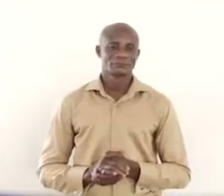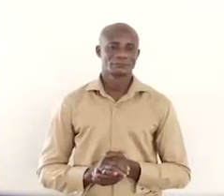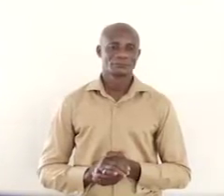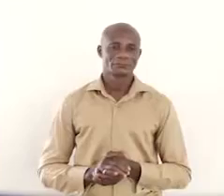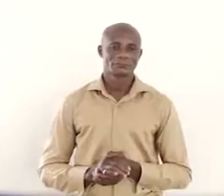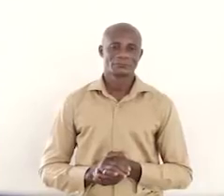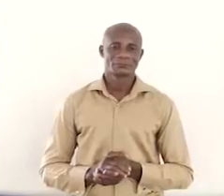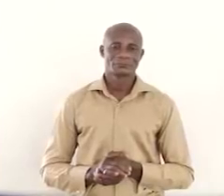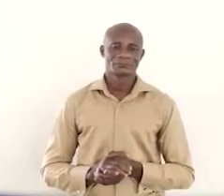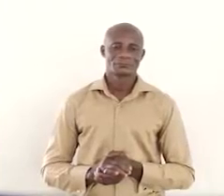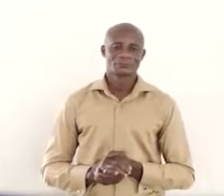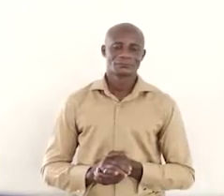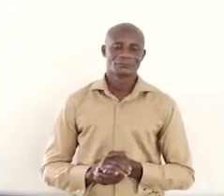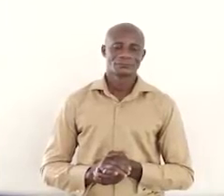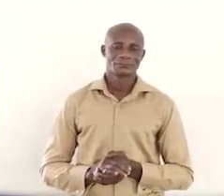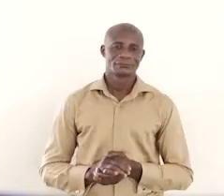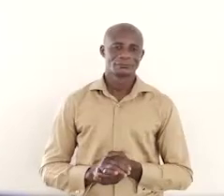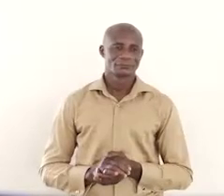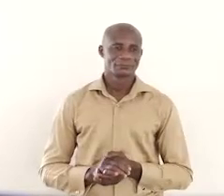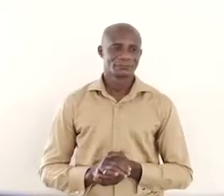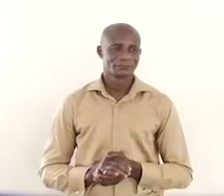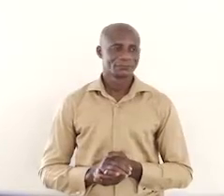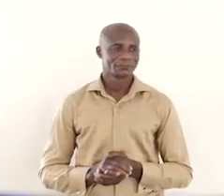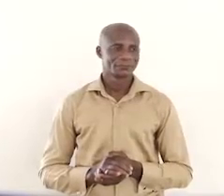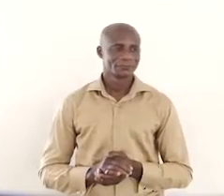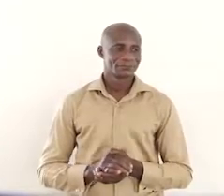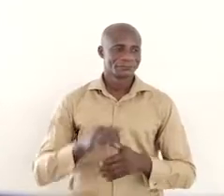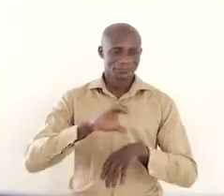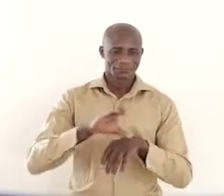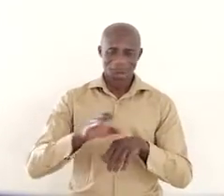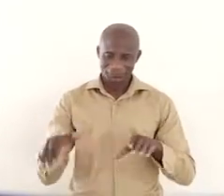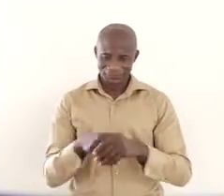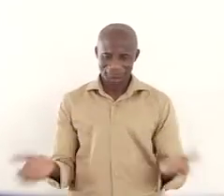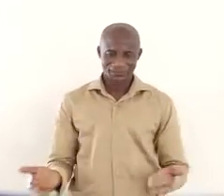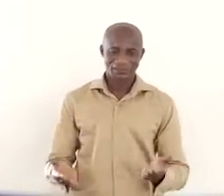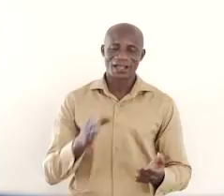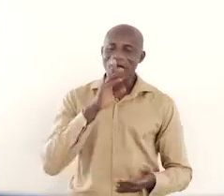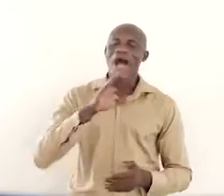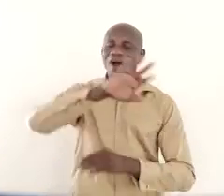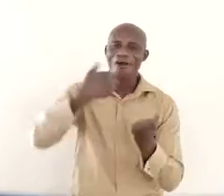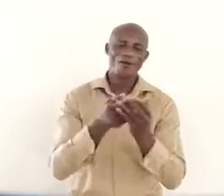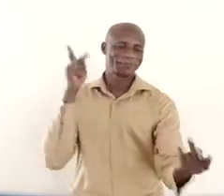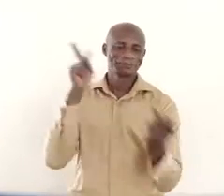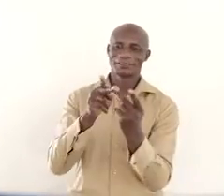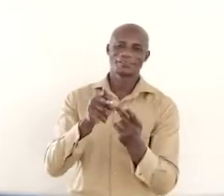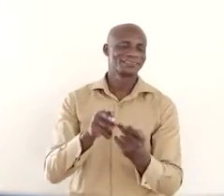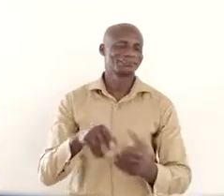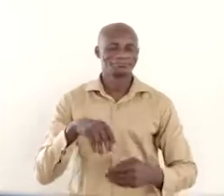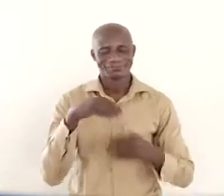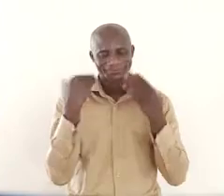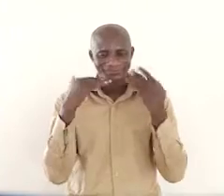I know, okay. The Luxterra marriages are all perfect.